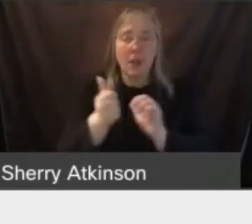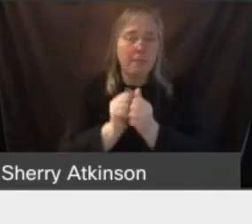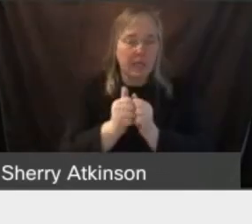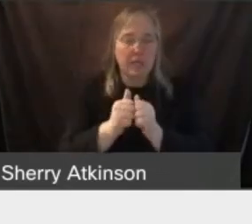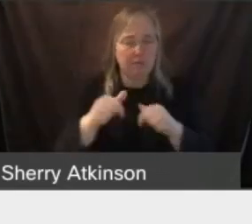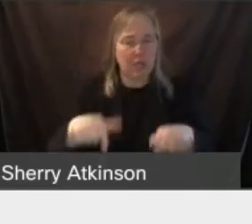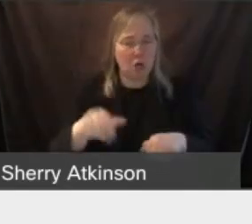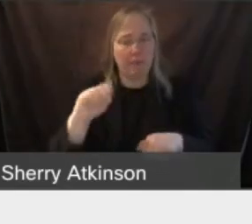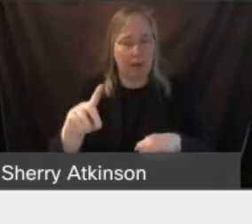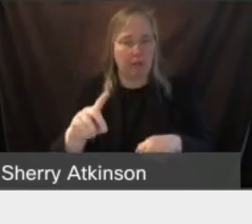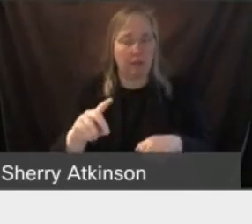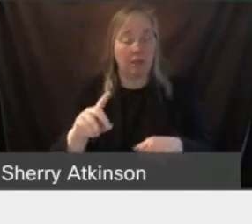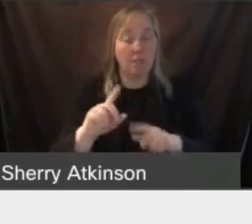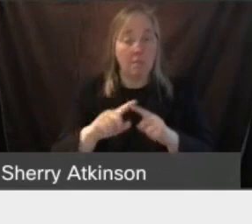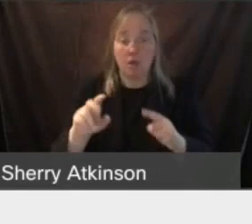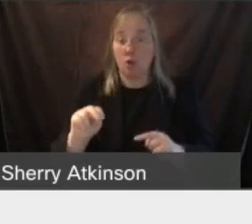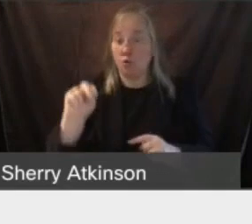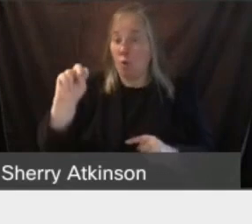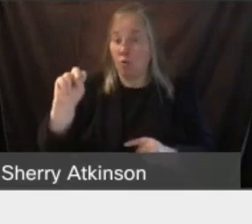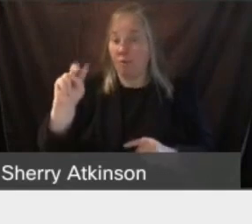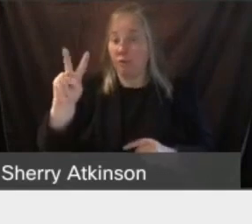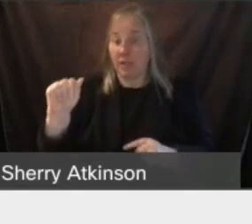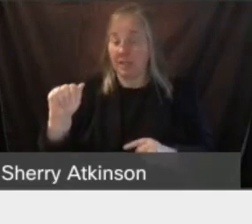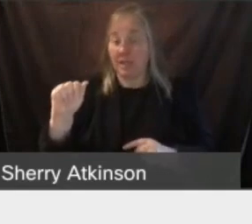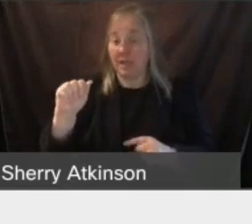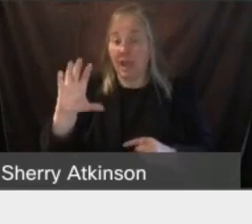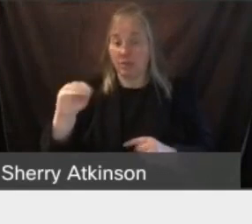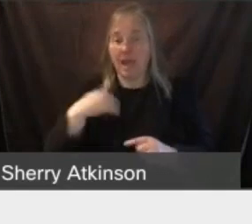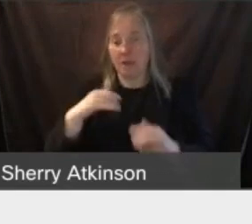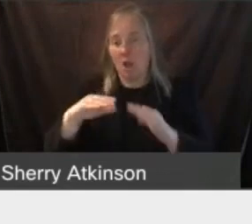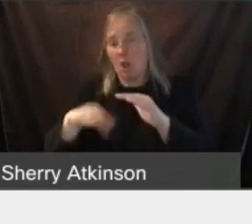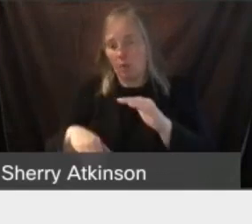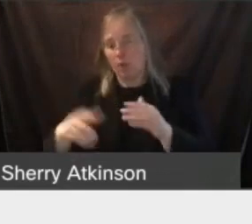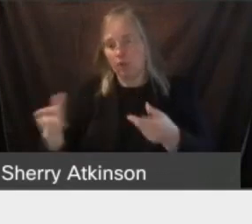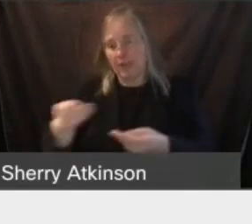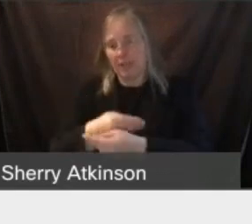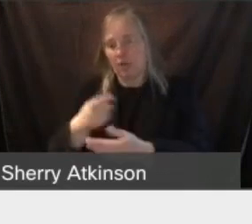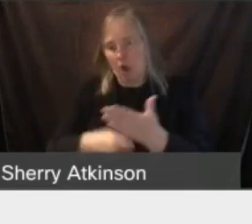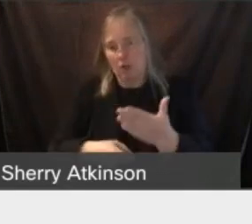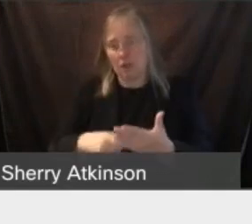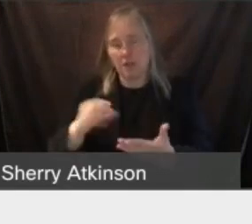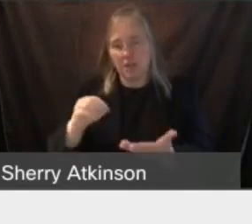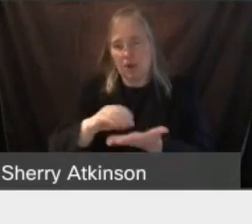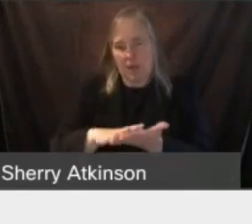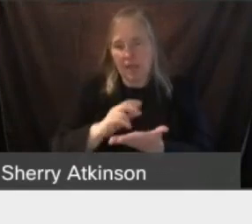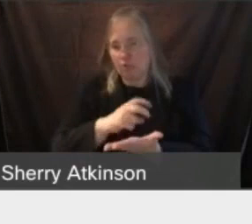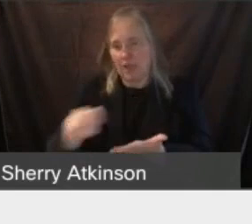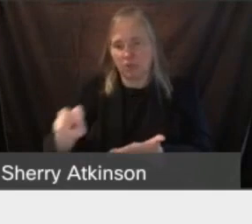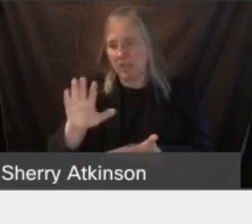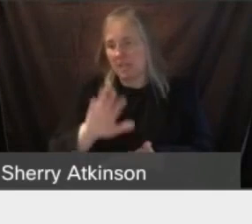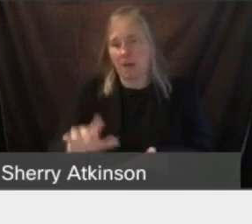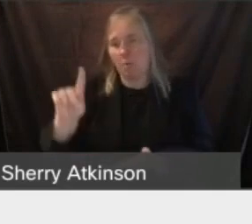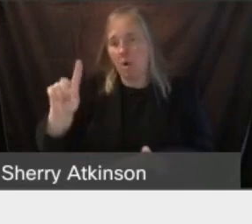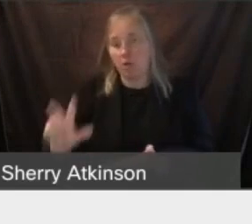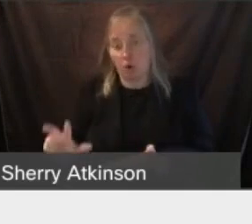Maryland, but Northern Virginia counties have lower transactional costs by far. Their recordation and transfer is about a third, and a piece